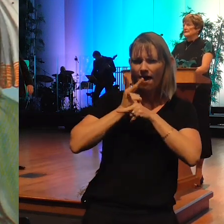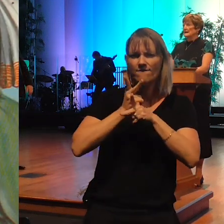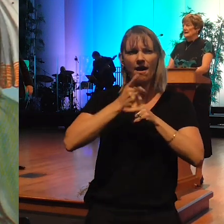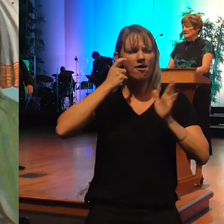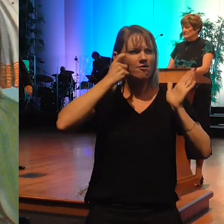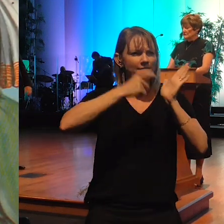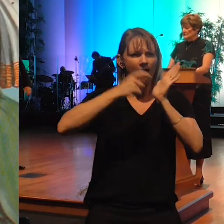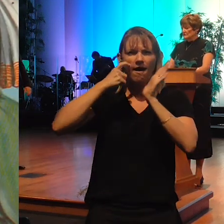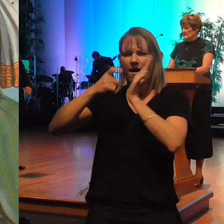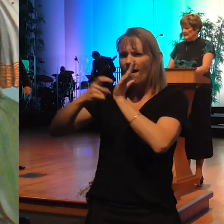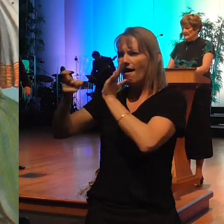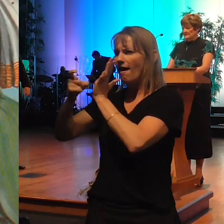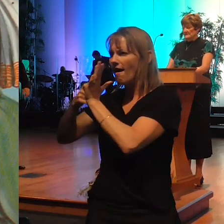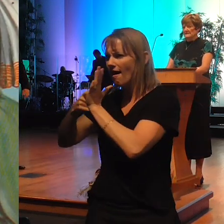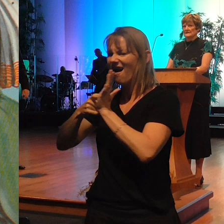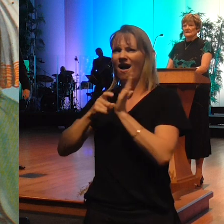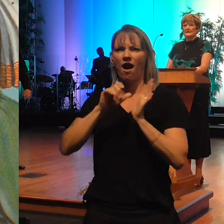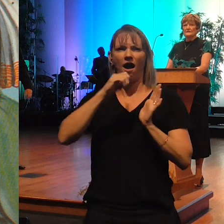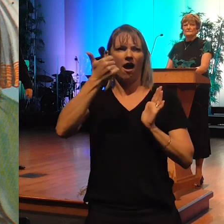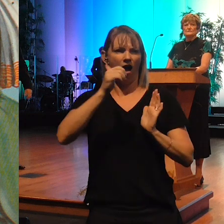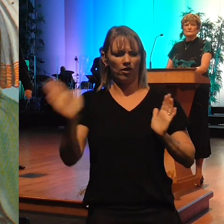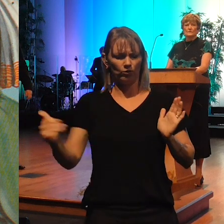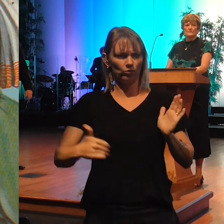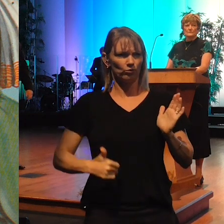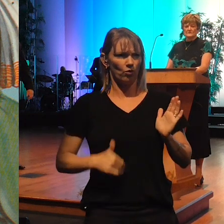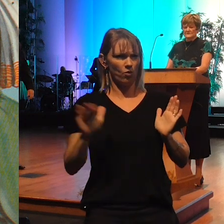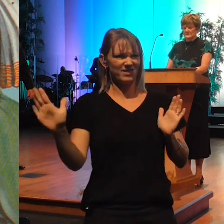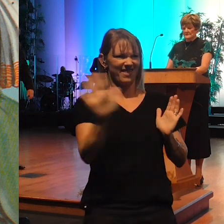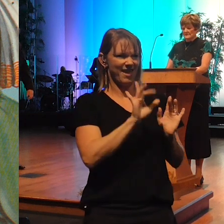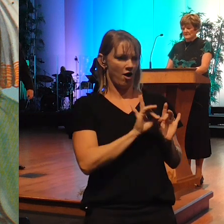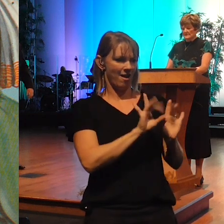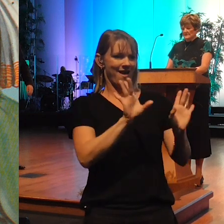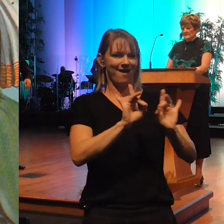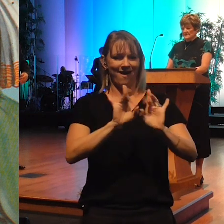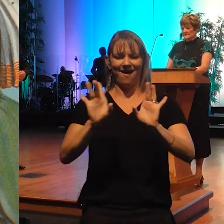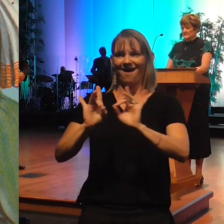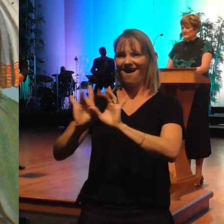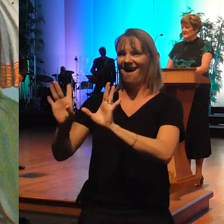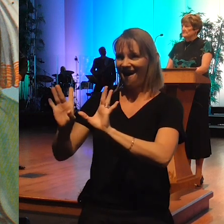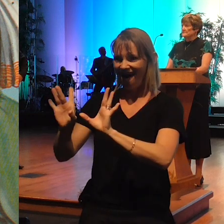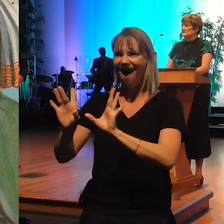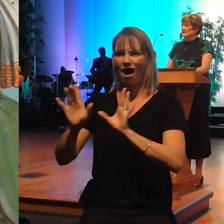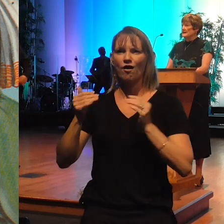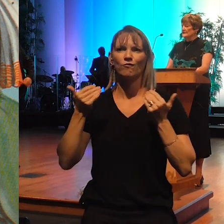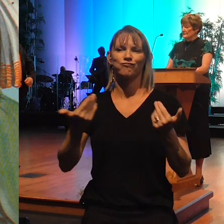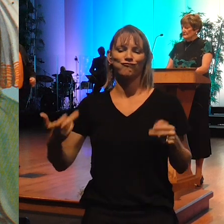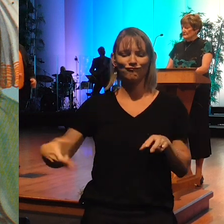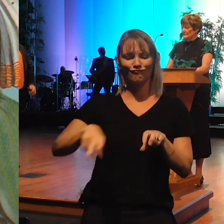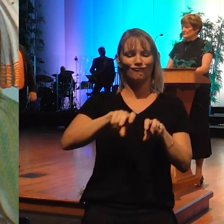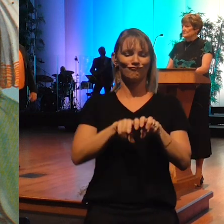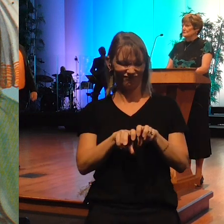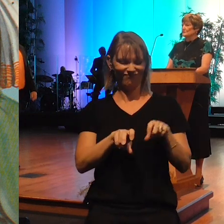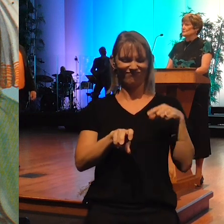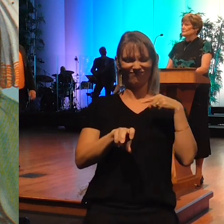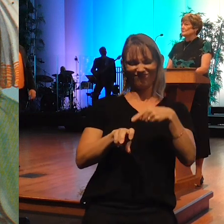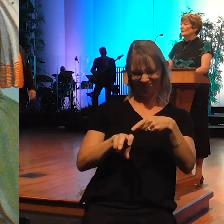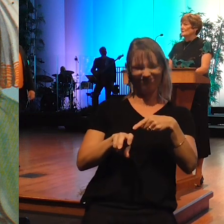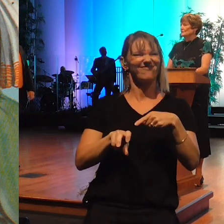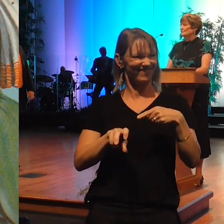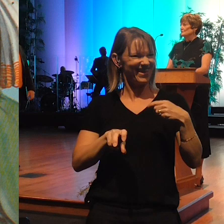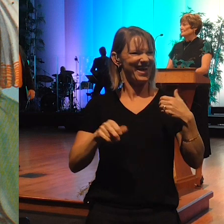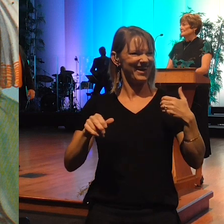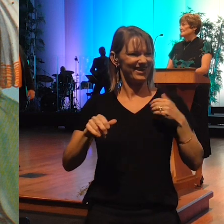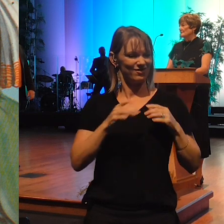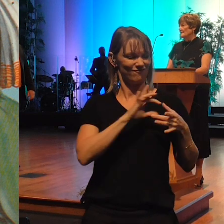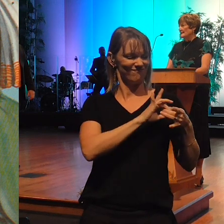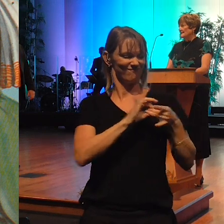and recognize the luminosity of souls. Sit beside those who